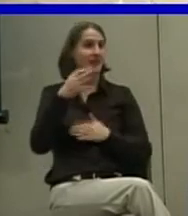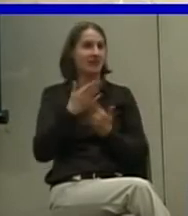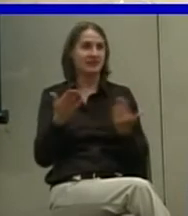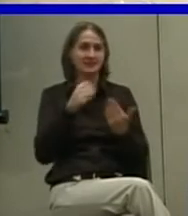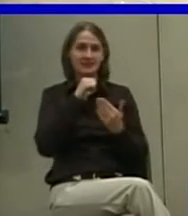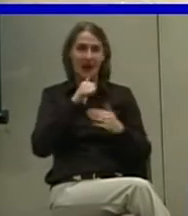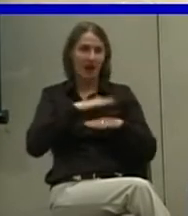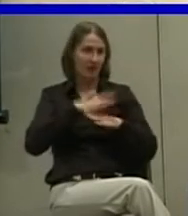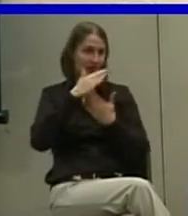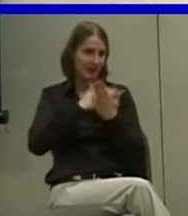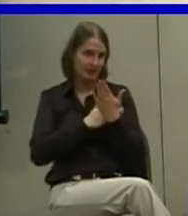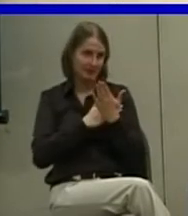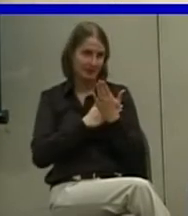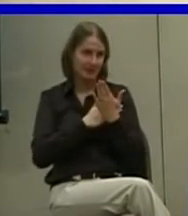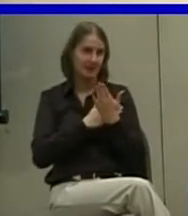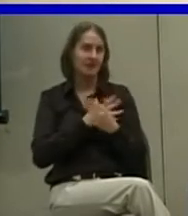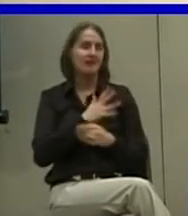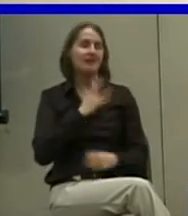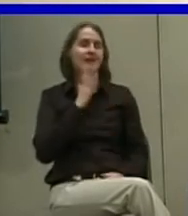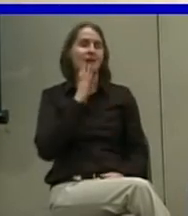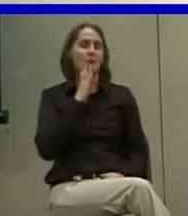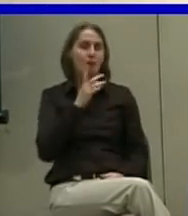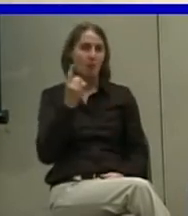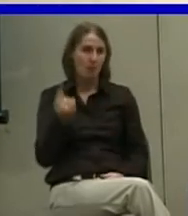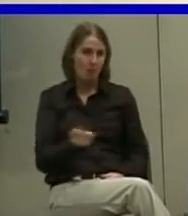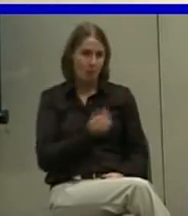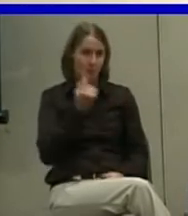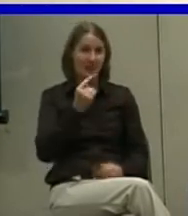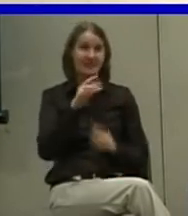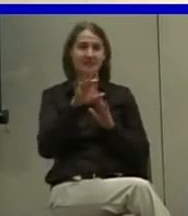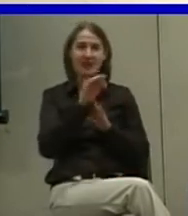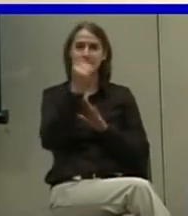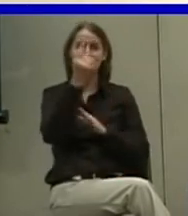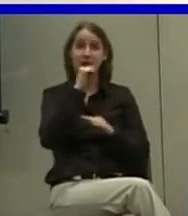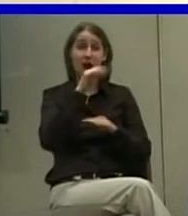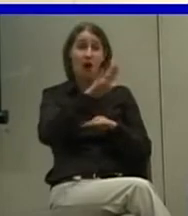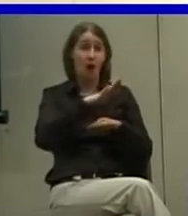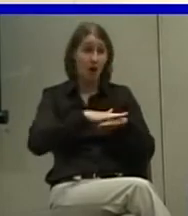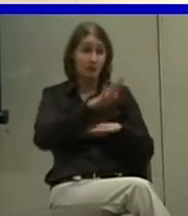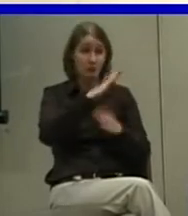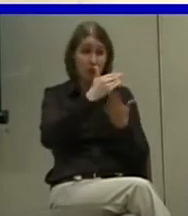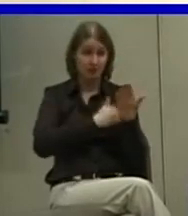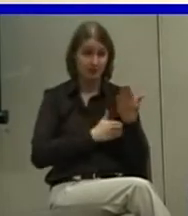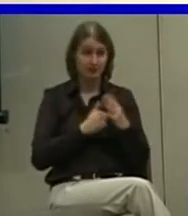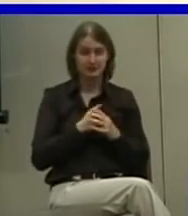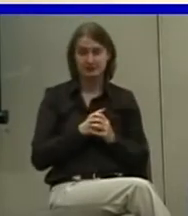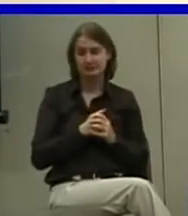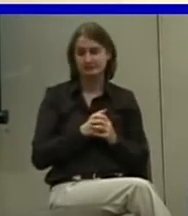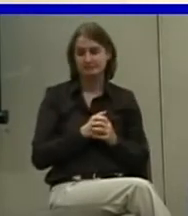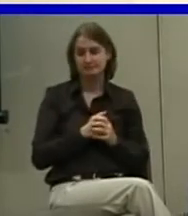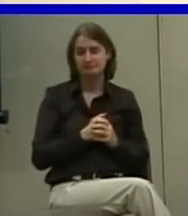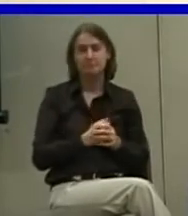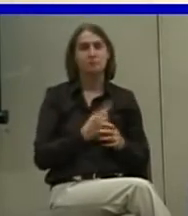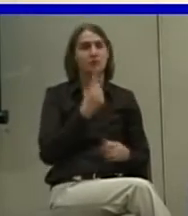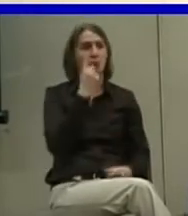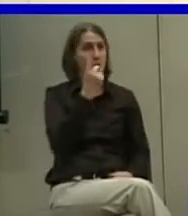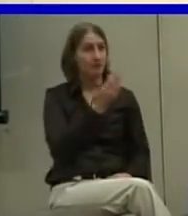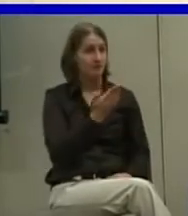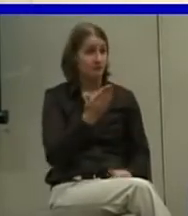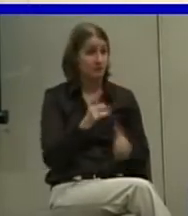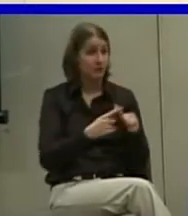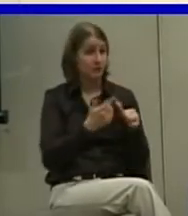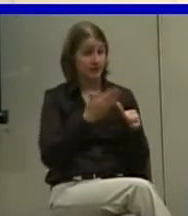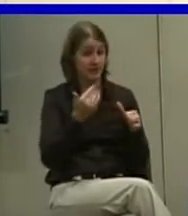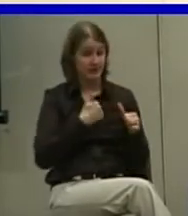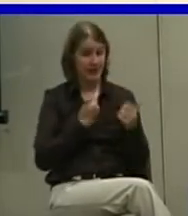list. And they will always find something that's not on your list. So one of the first things I ask when I